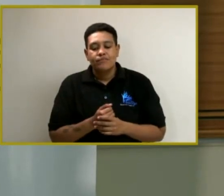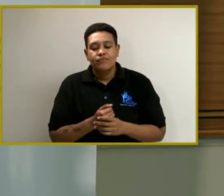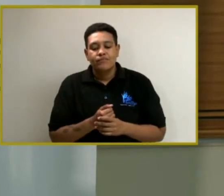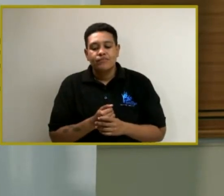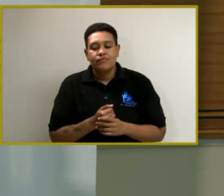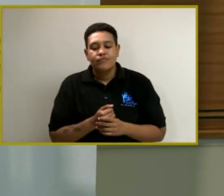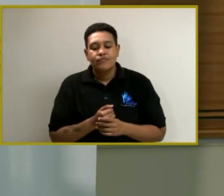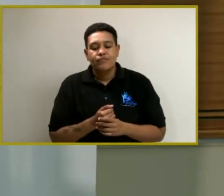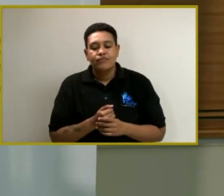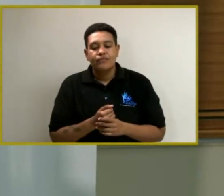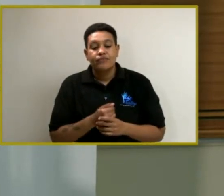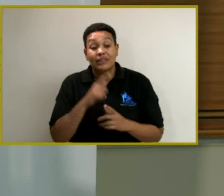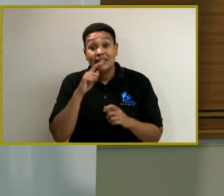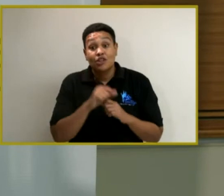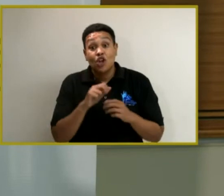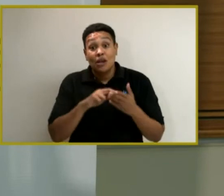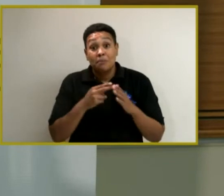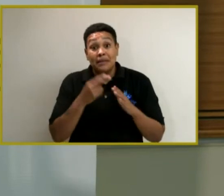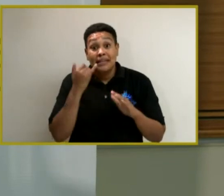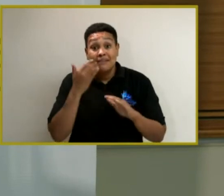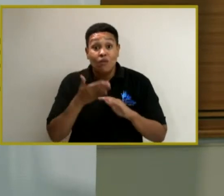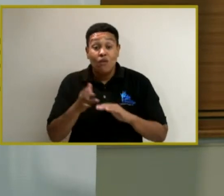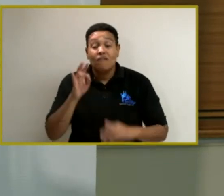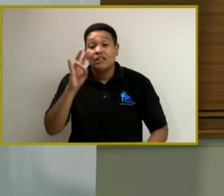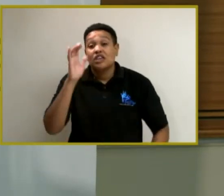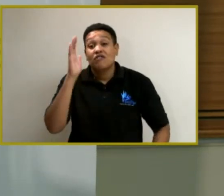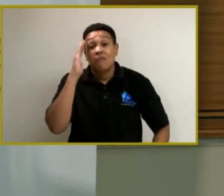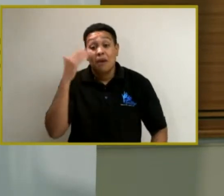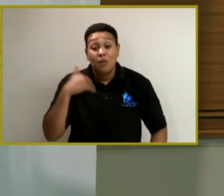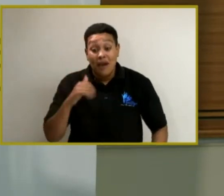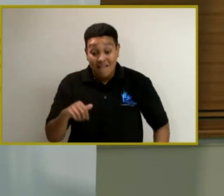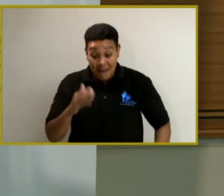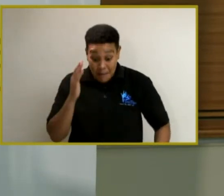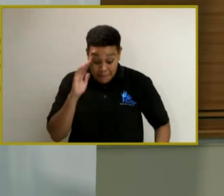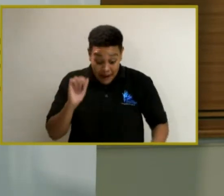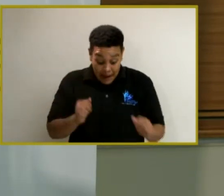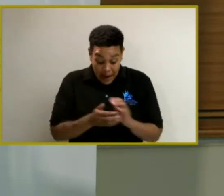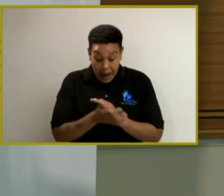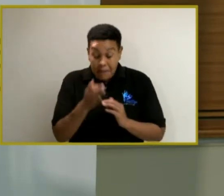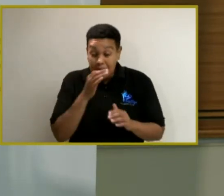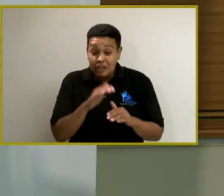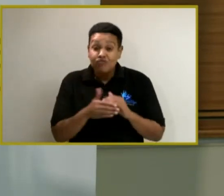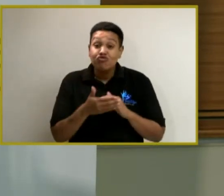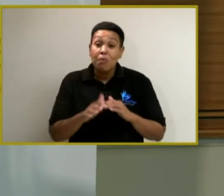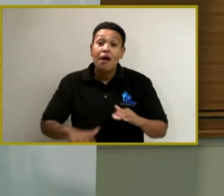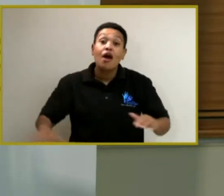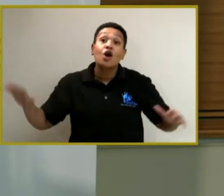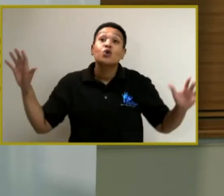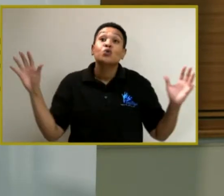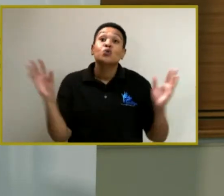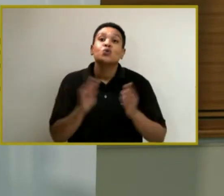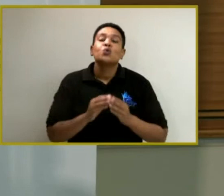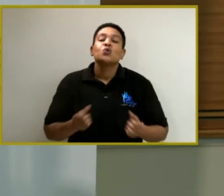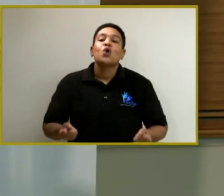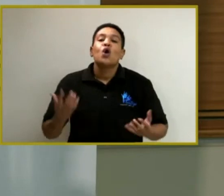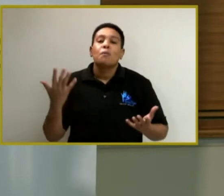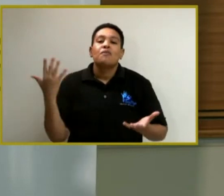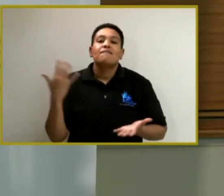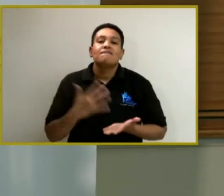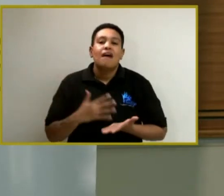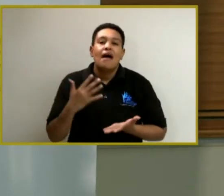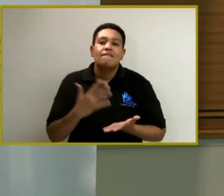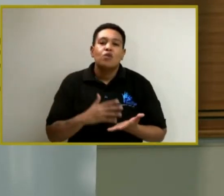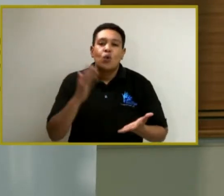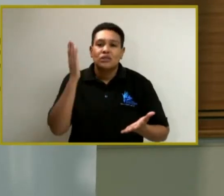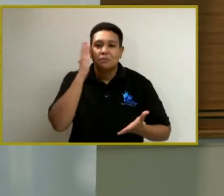that once we go over that, we have a bed capacity in country of approximately 5,000